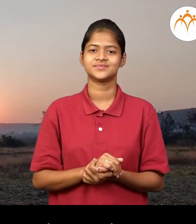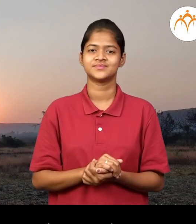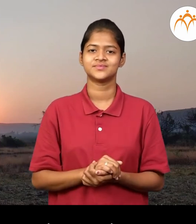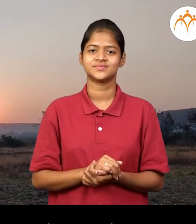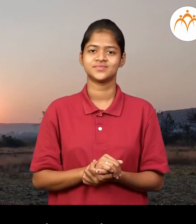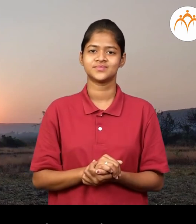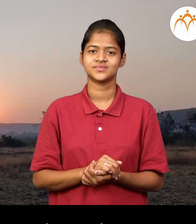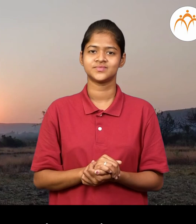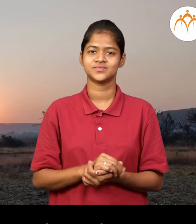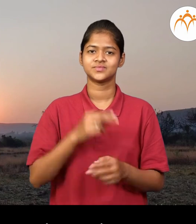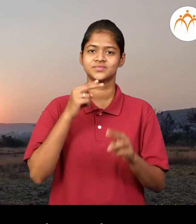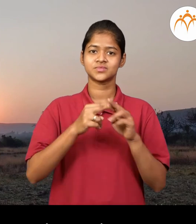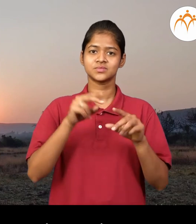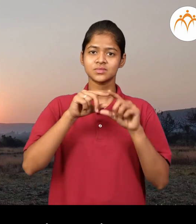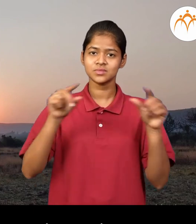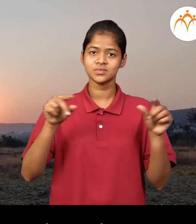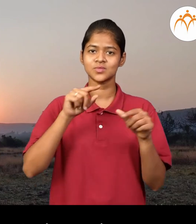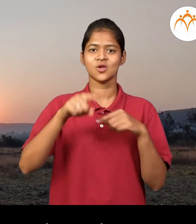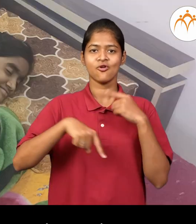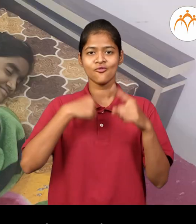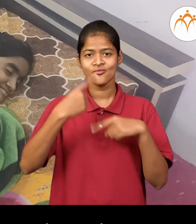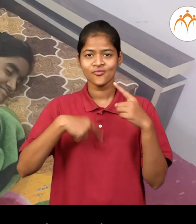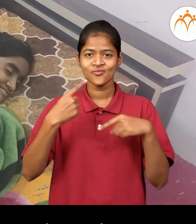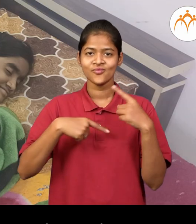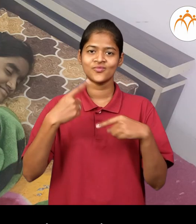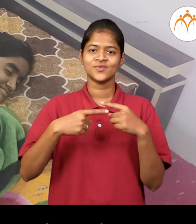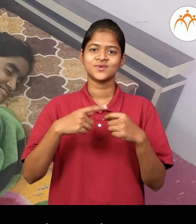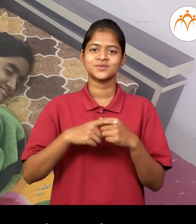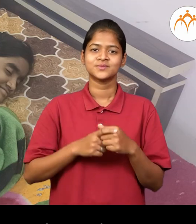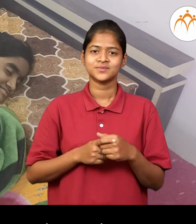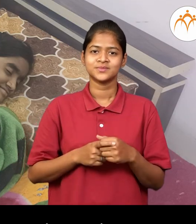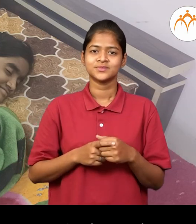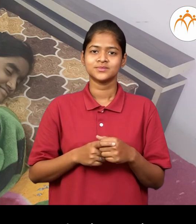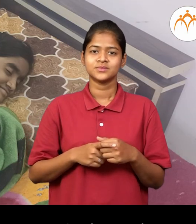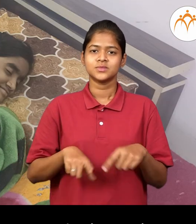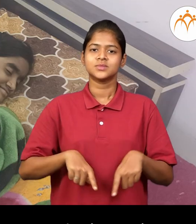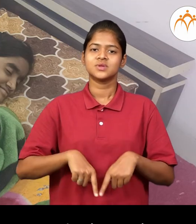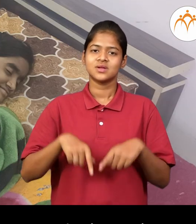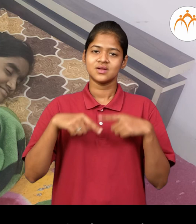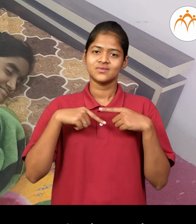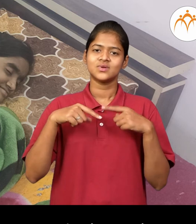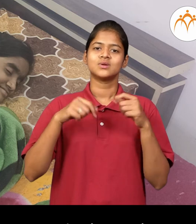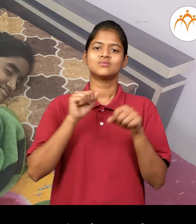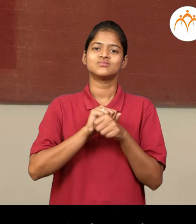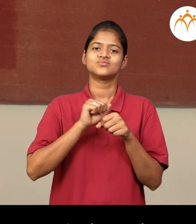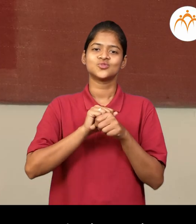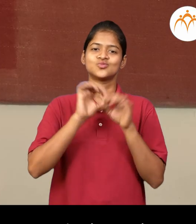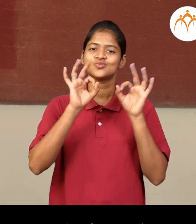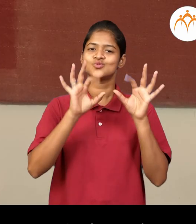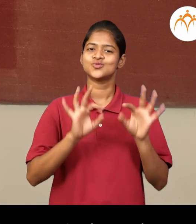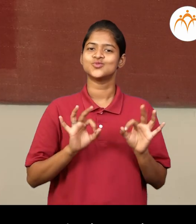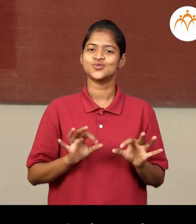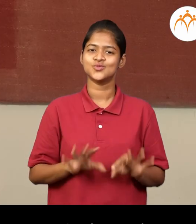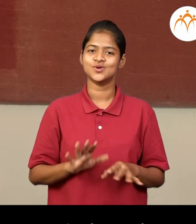Daily routine means the tasks or chores which we do everyday in a